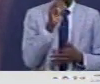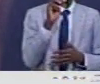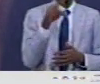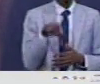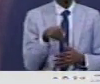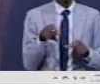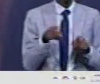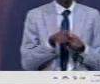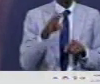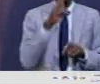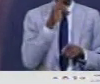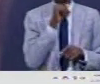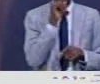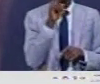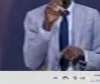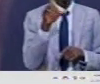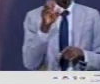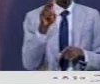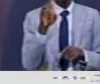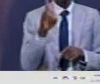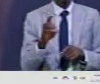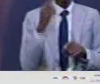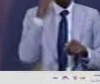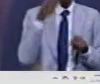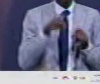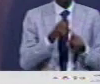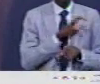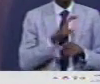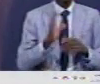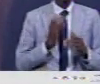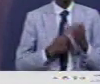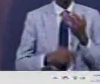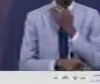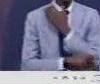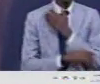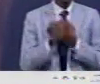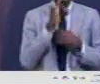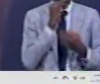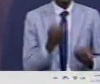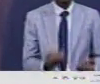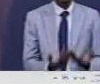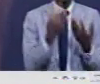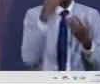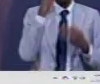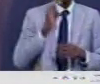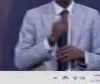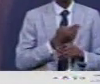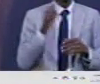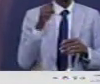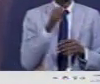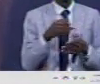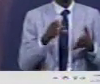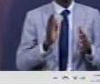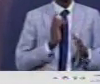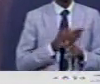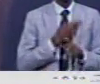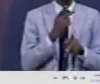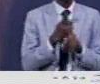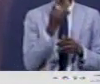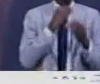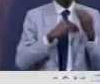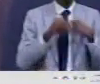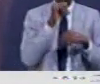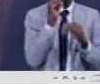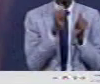let us keep the feast, not with old leaven, neither with the leaven of malice and wickedness, but with the unleavened bread